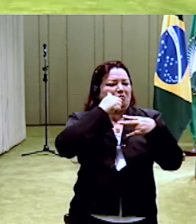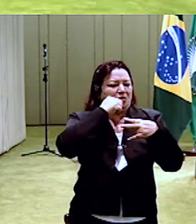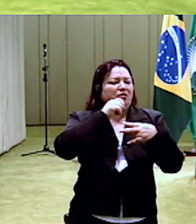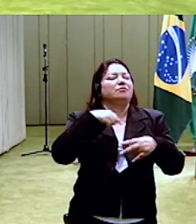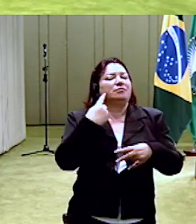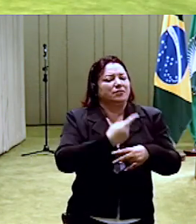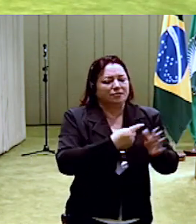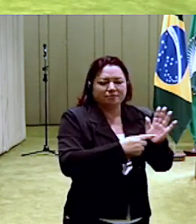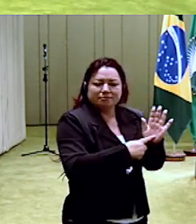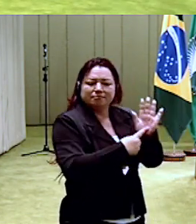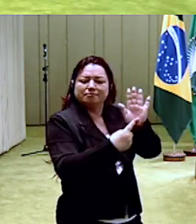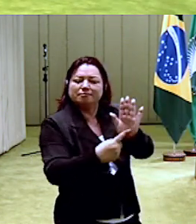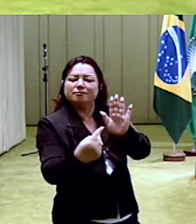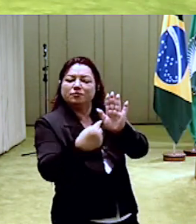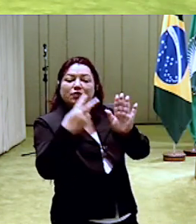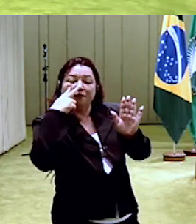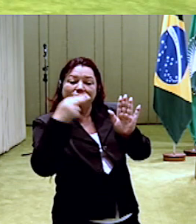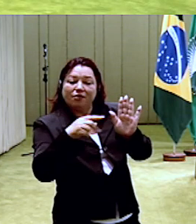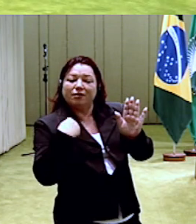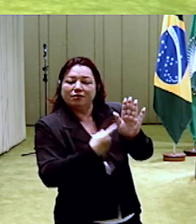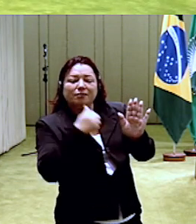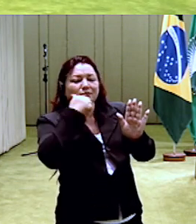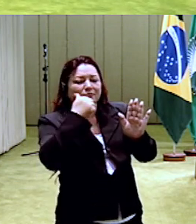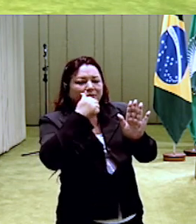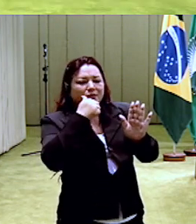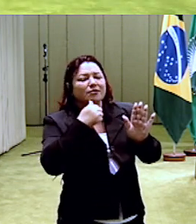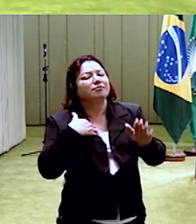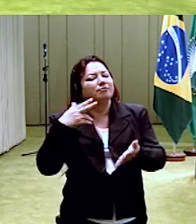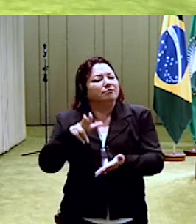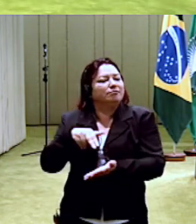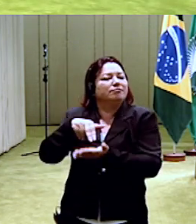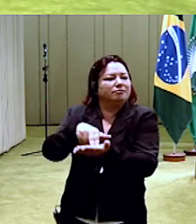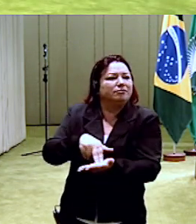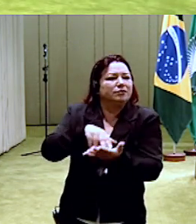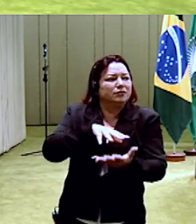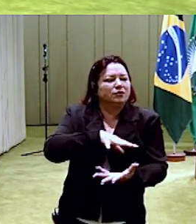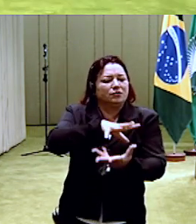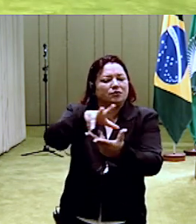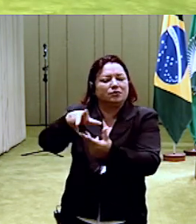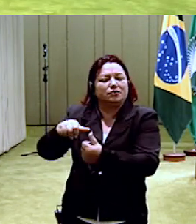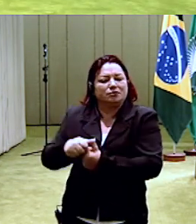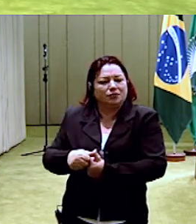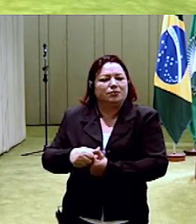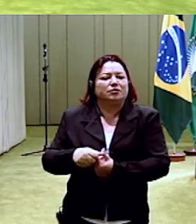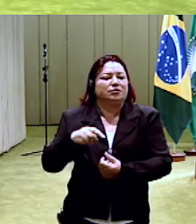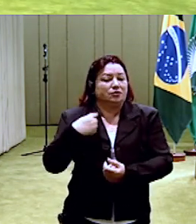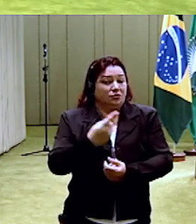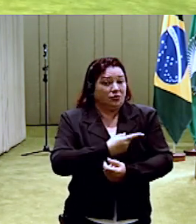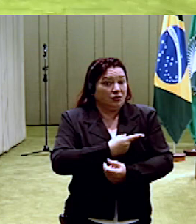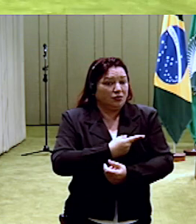come for people to understand that we are part of any nation and we are the part of bringing